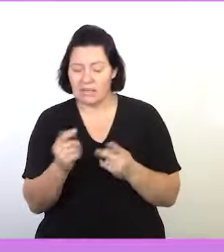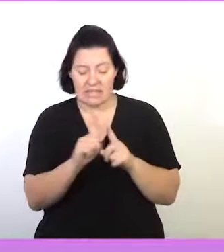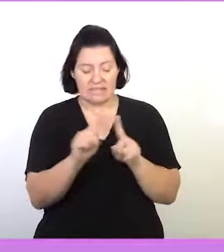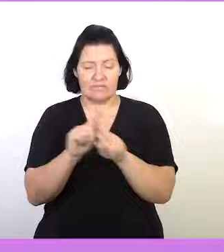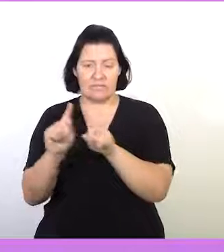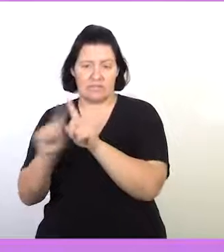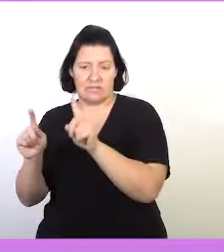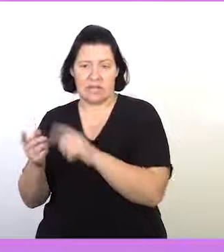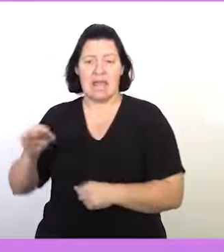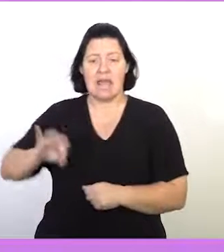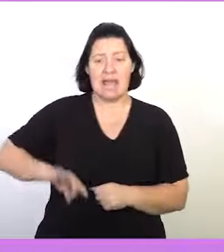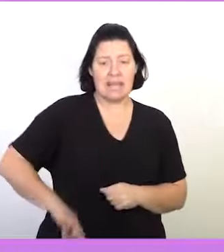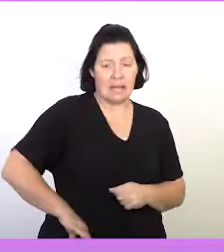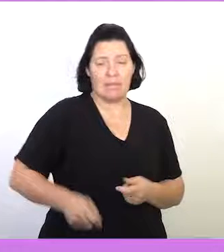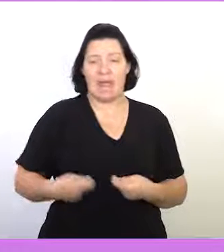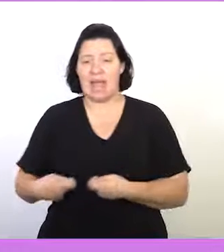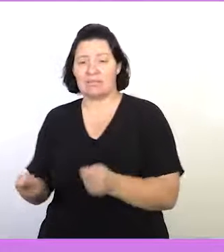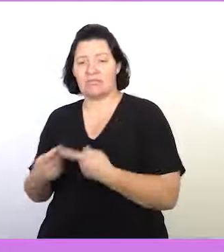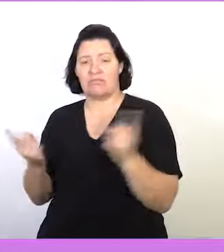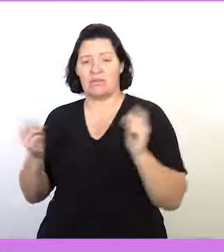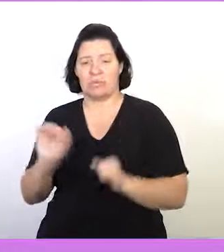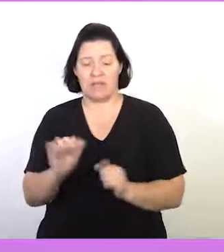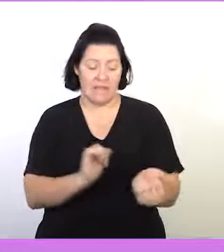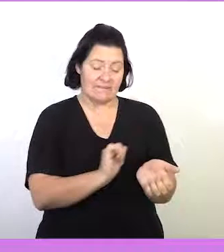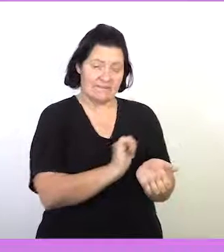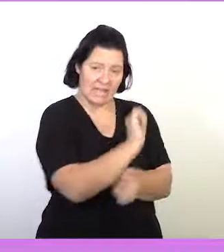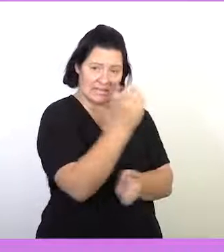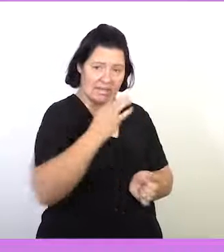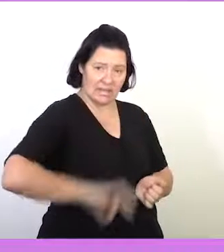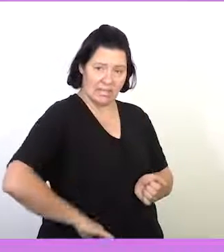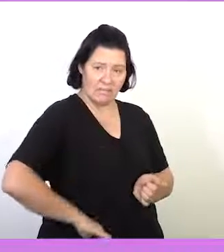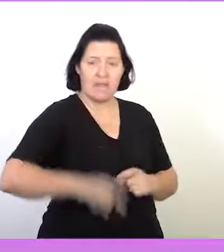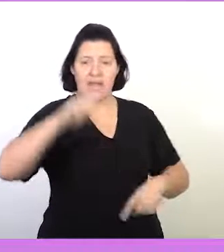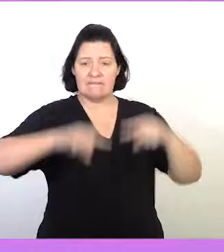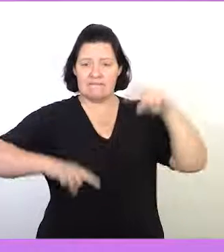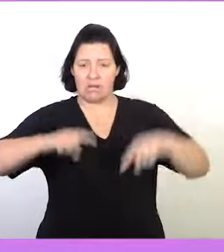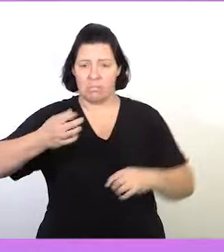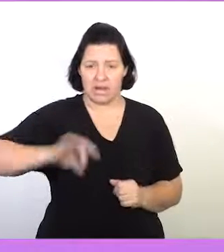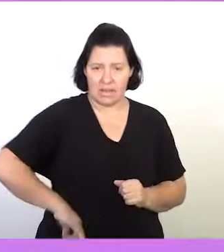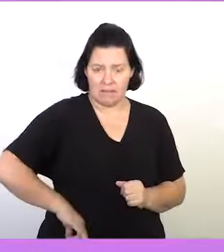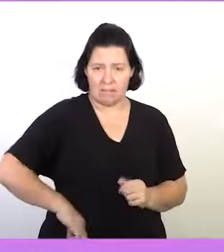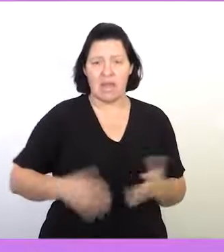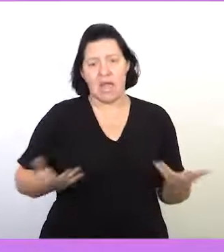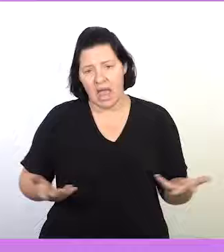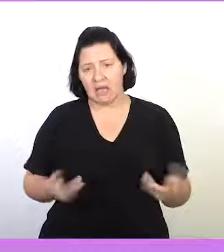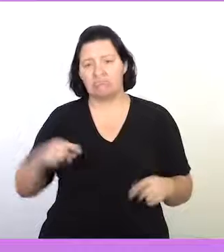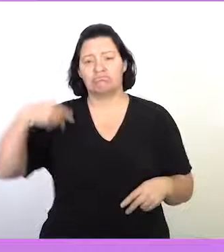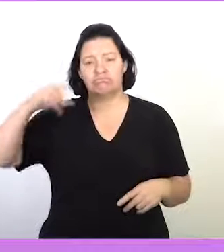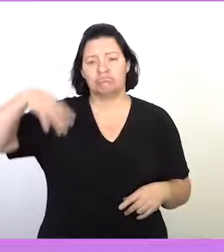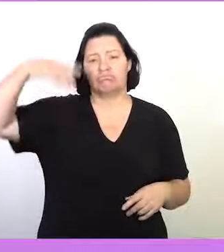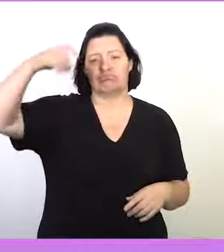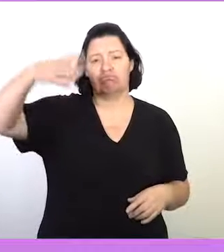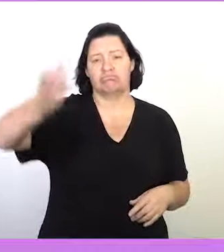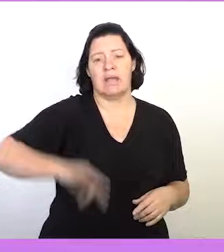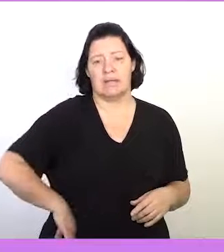different types of income and expenditure. For example, fixed income, variable income, and occasional income. And